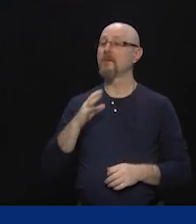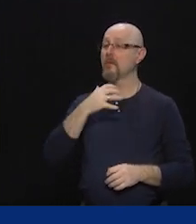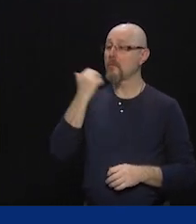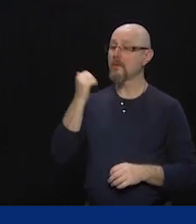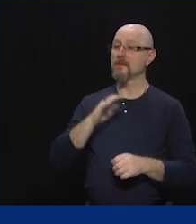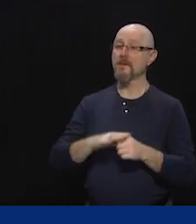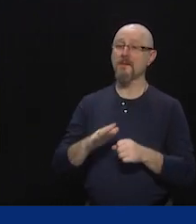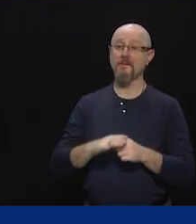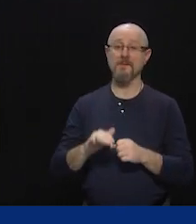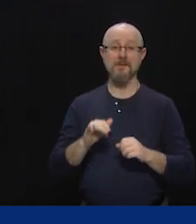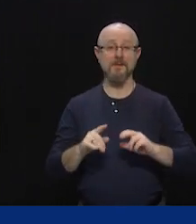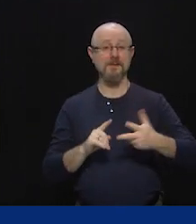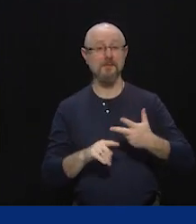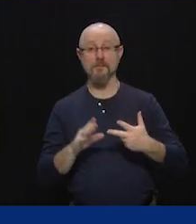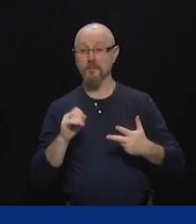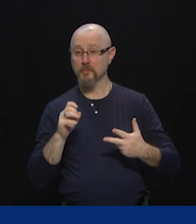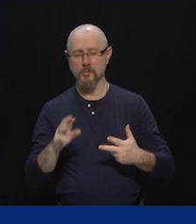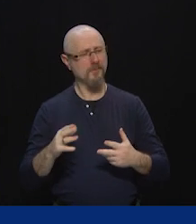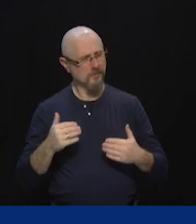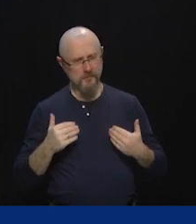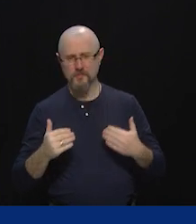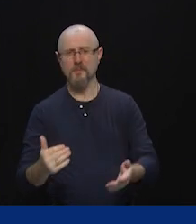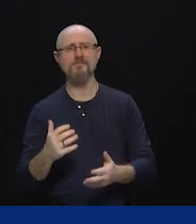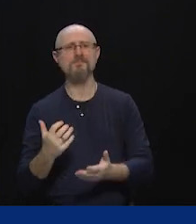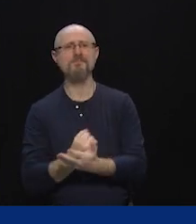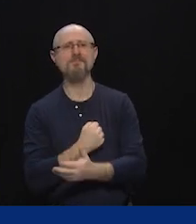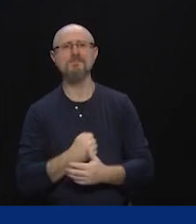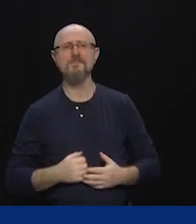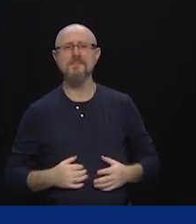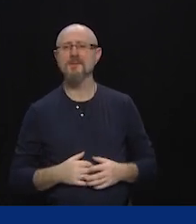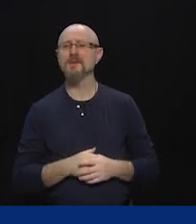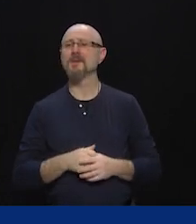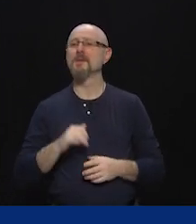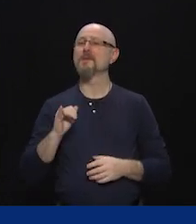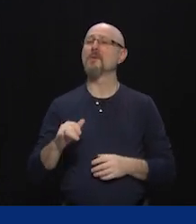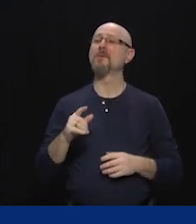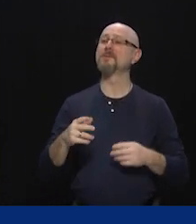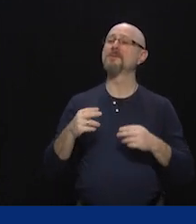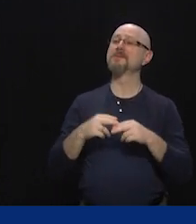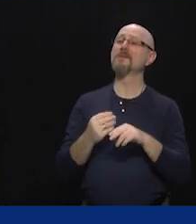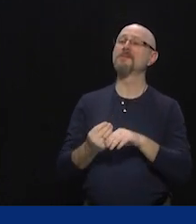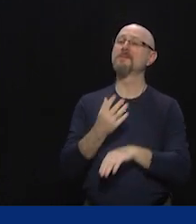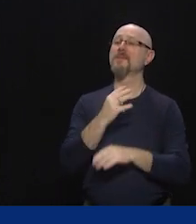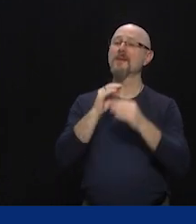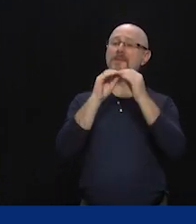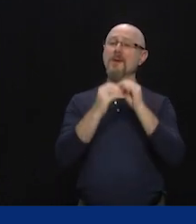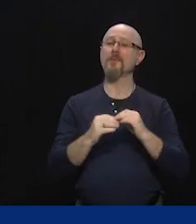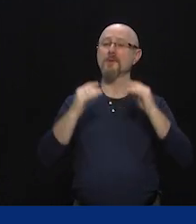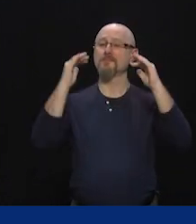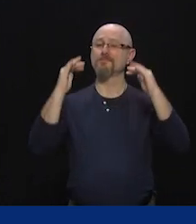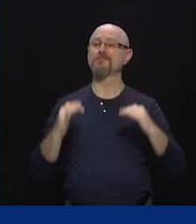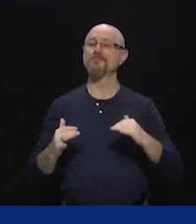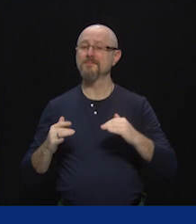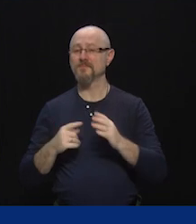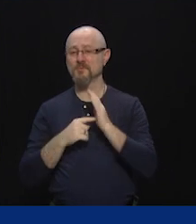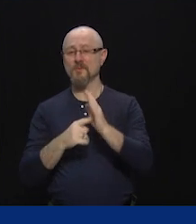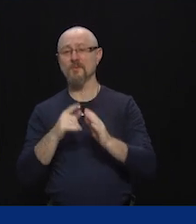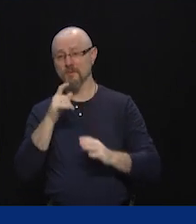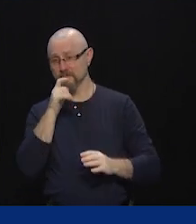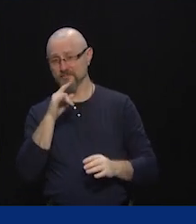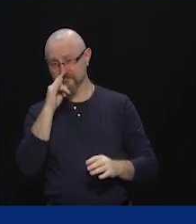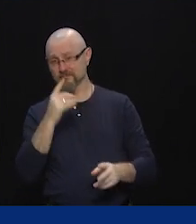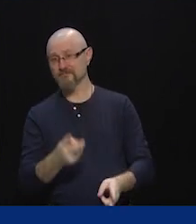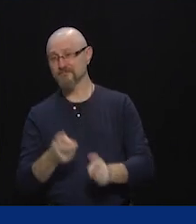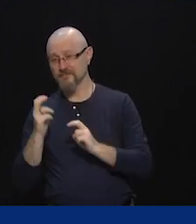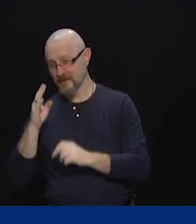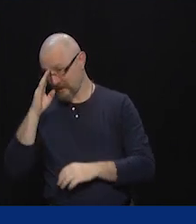to that. These numbers that I've given you in the chart reflect both people who were hospitalized with a